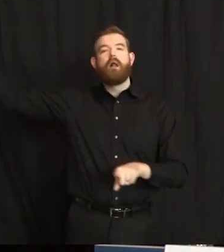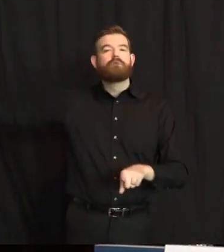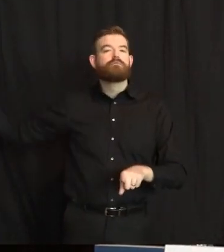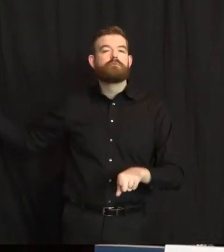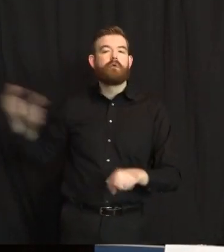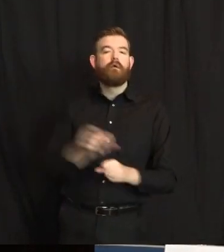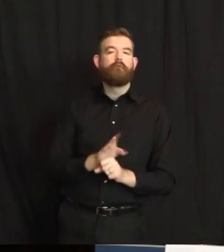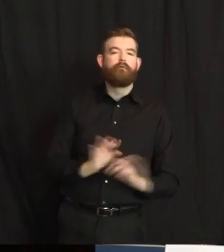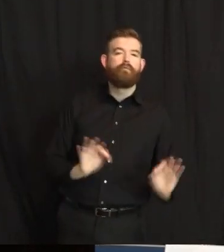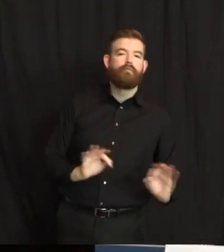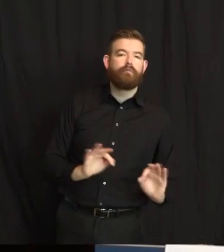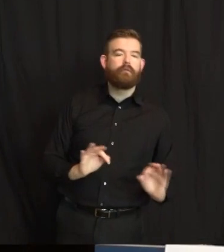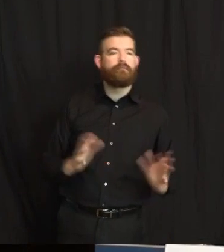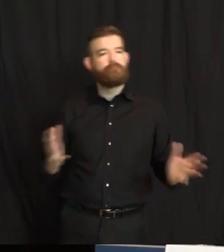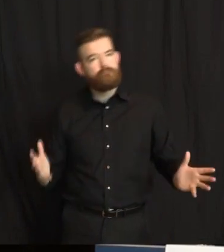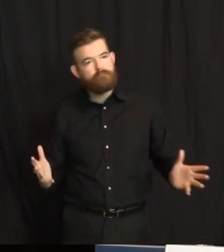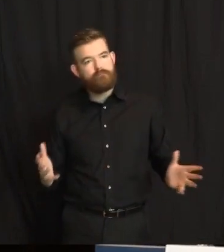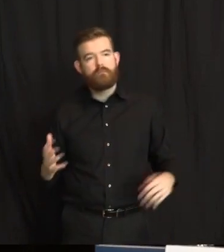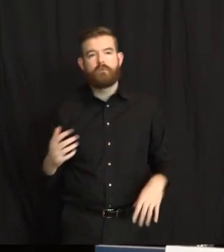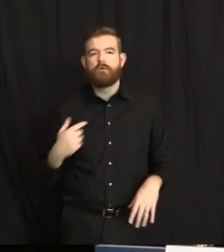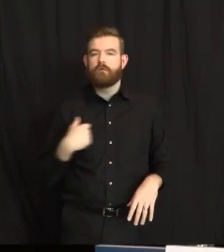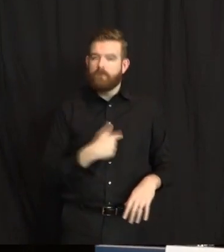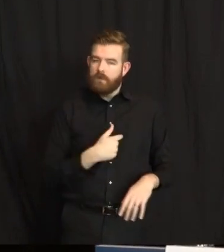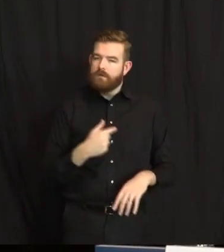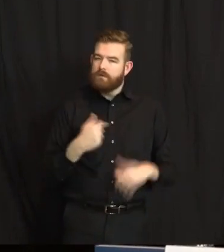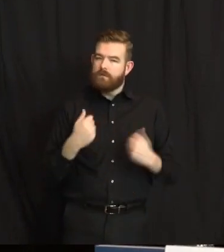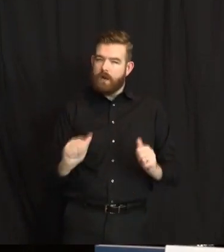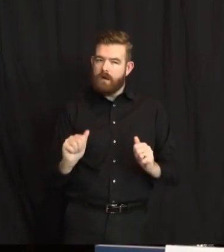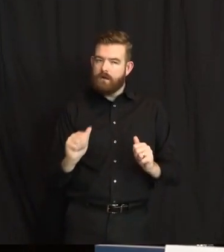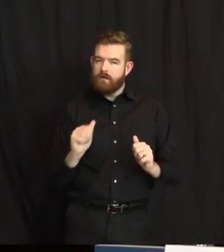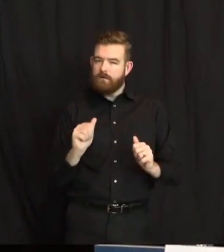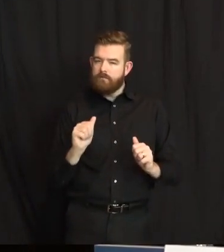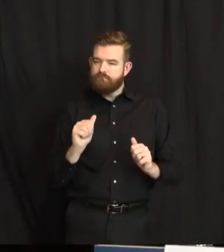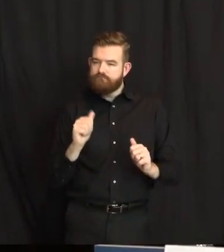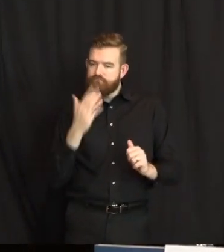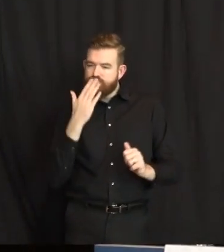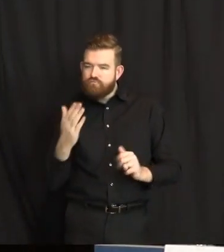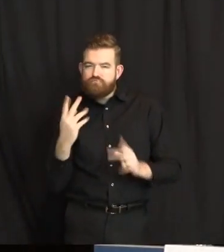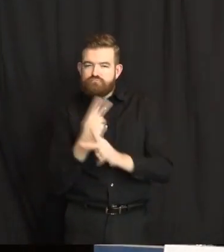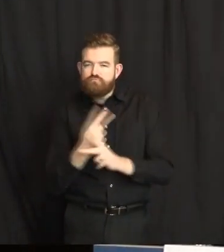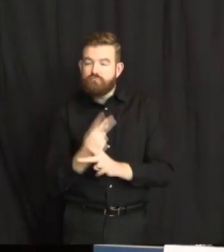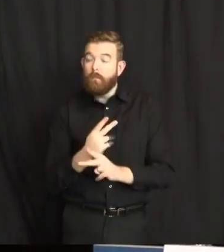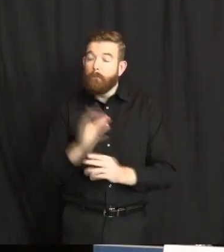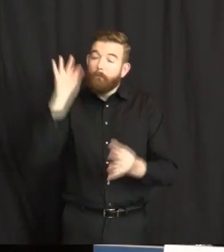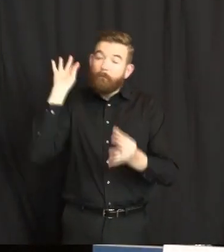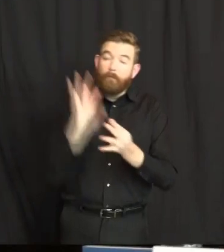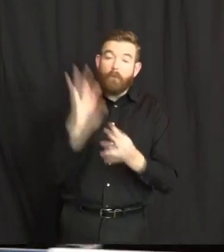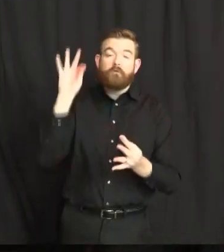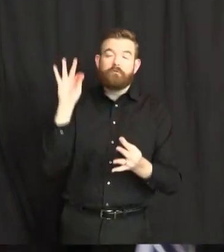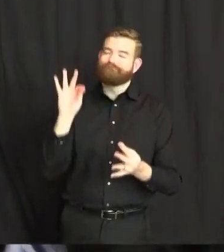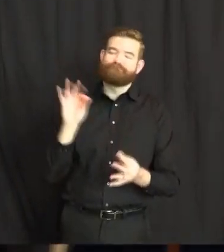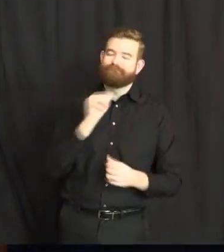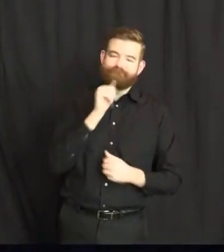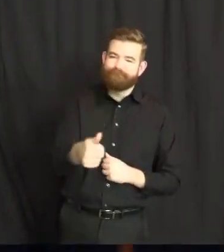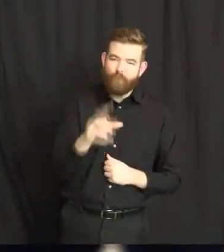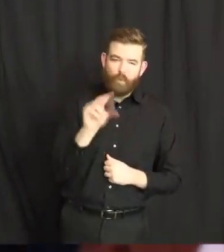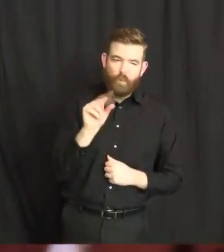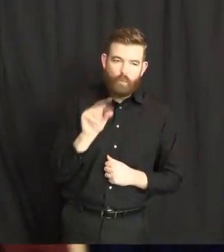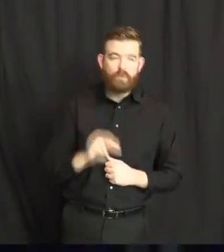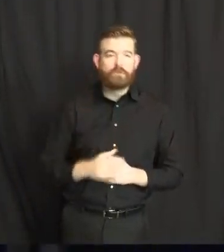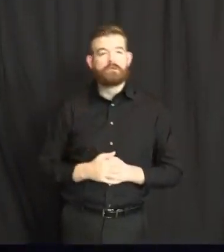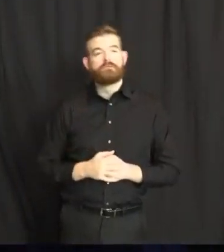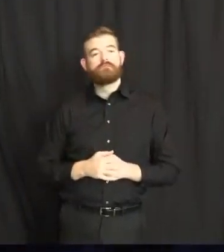and are pretty close, but we're never going to say that it's going to be an absolute accounting. And we're going to go to Dustin in the back. We have to keep moving, folks, because